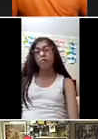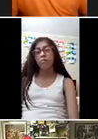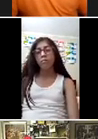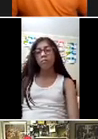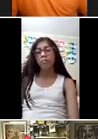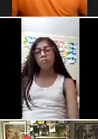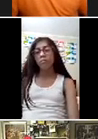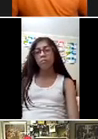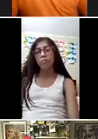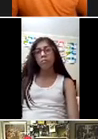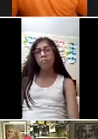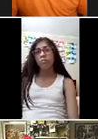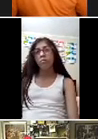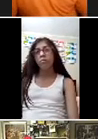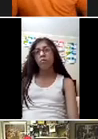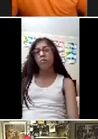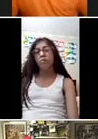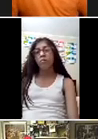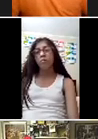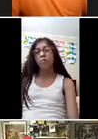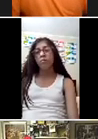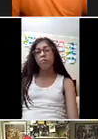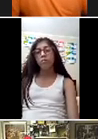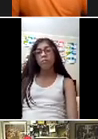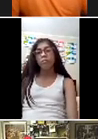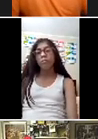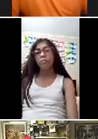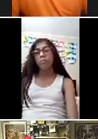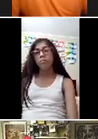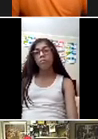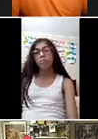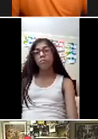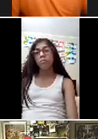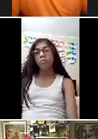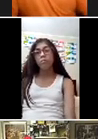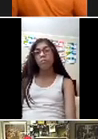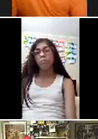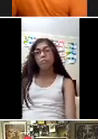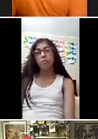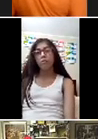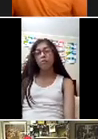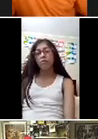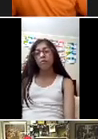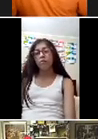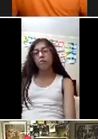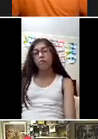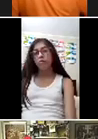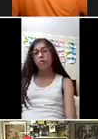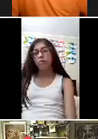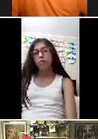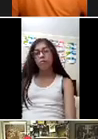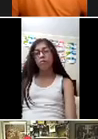got babes right now, but they need to graduate. So, but Jesus talks about four different types of